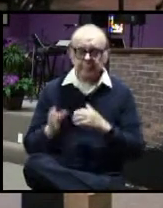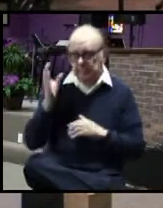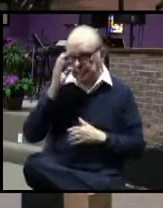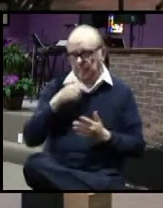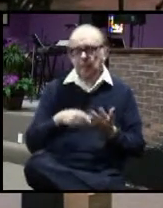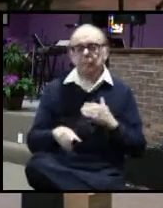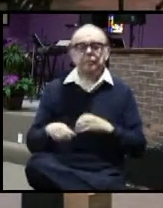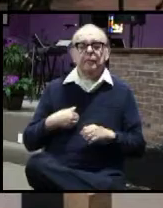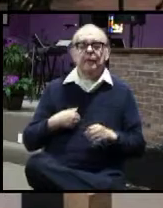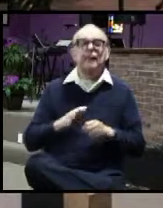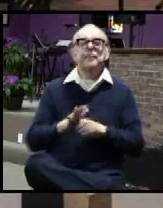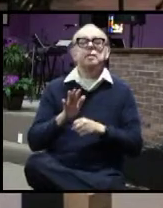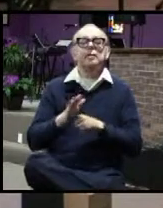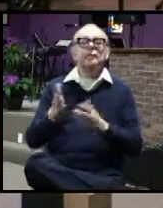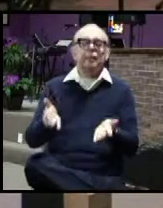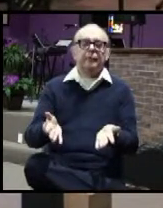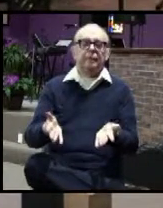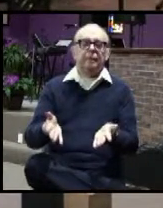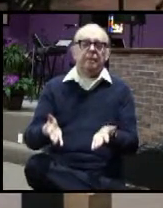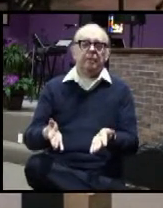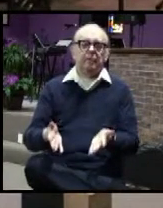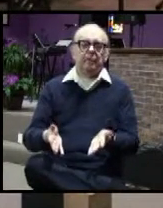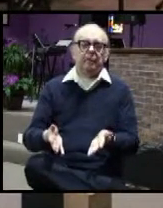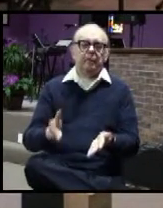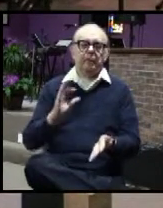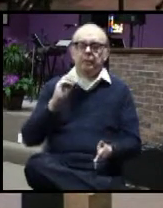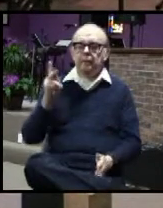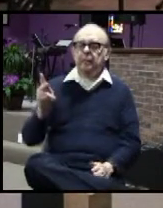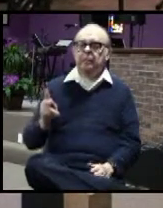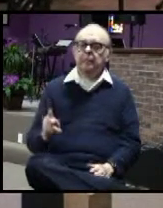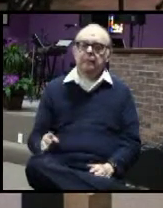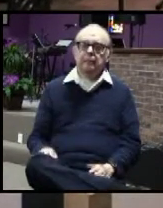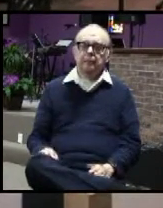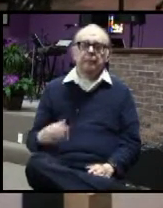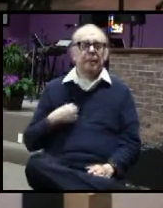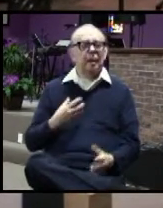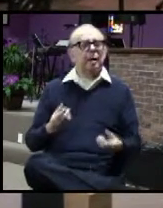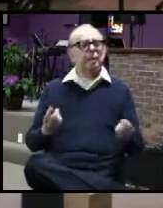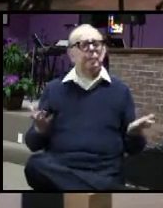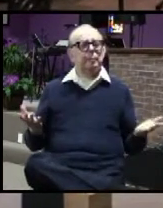enough. And it'll be okay. Well, how do I do that?